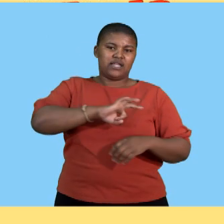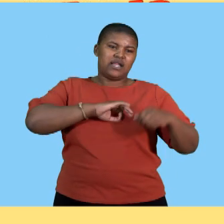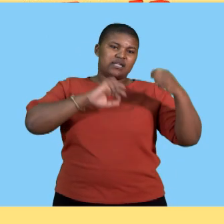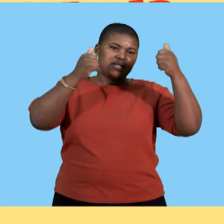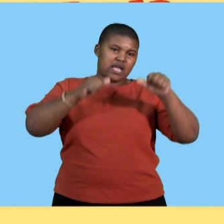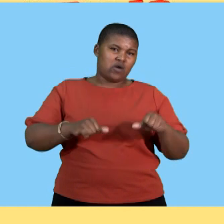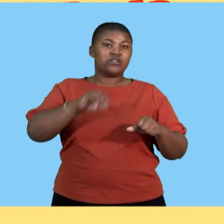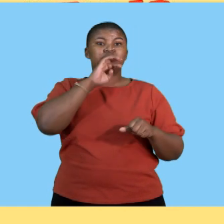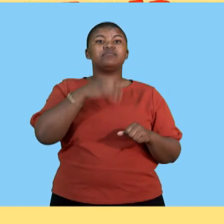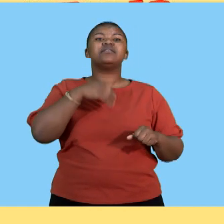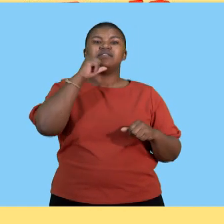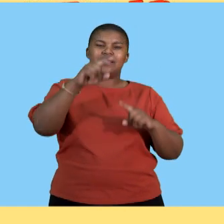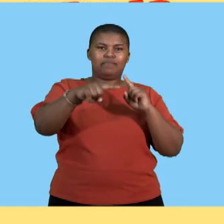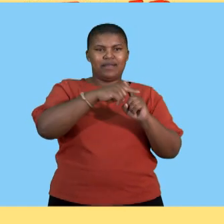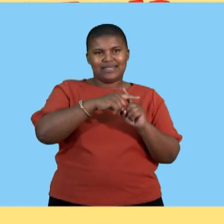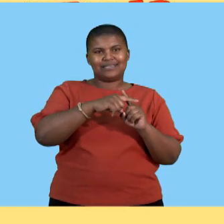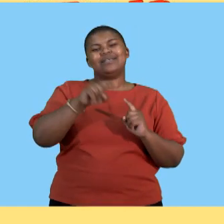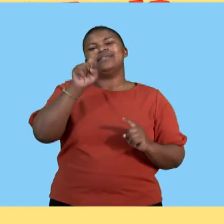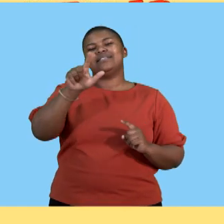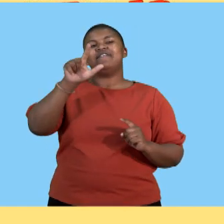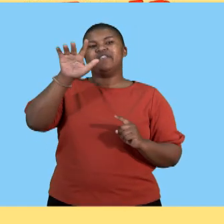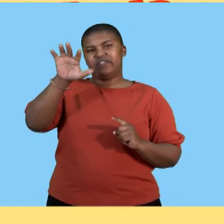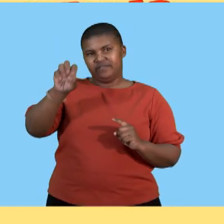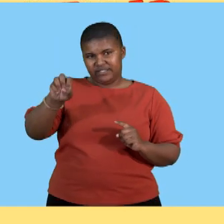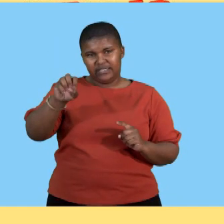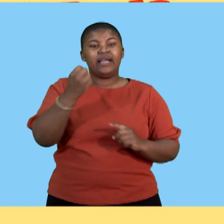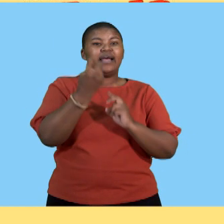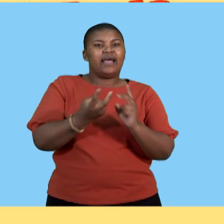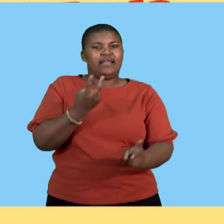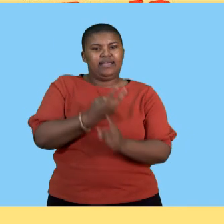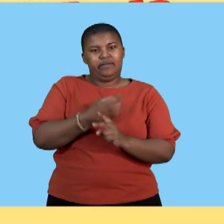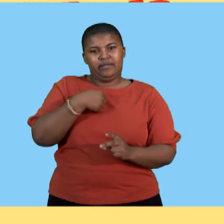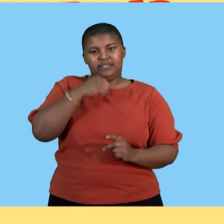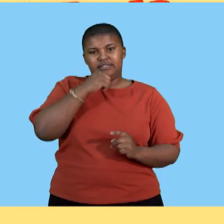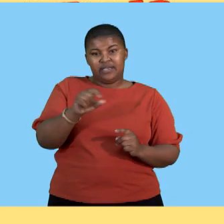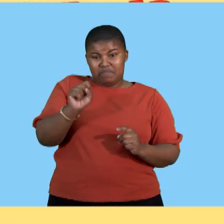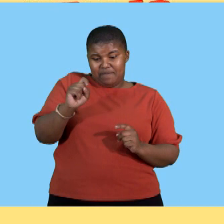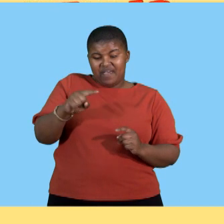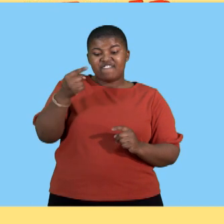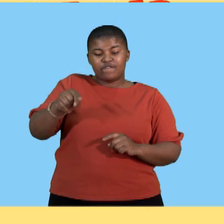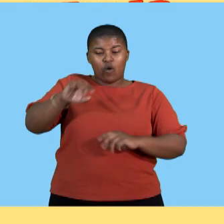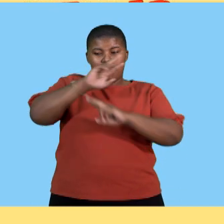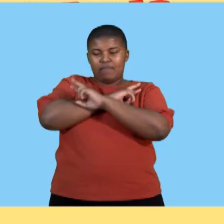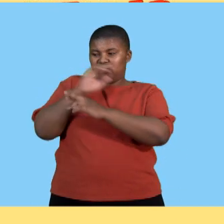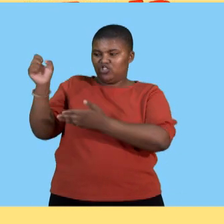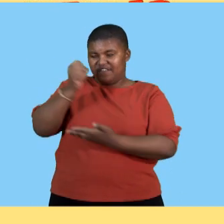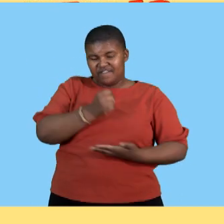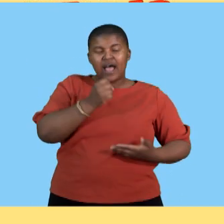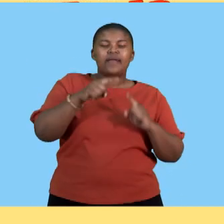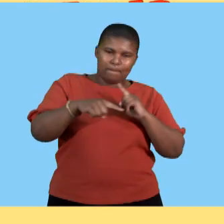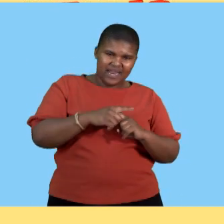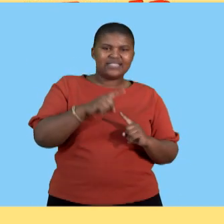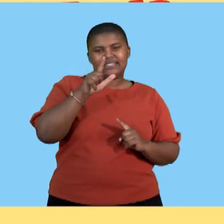account. So I'll come in and say plus 750. Then I'll also come here on the pension fund. Then I say